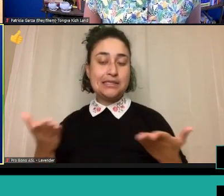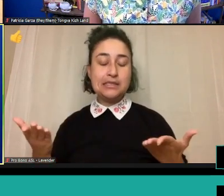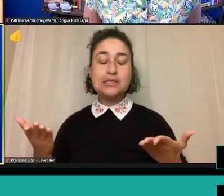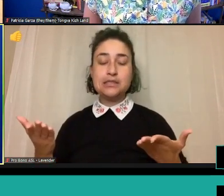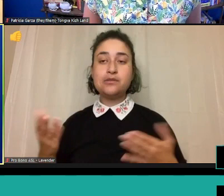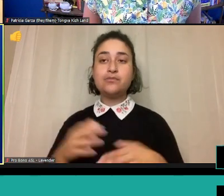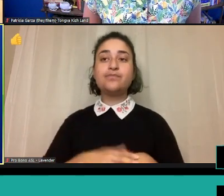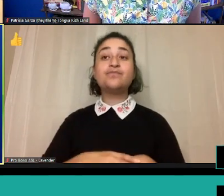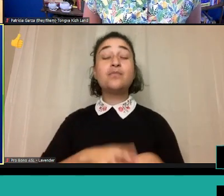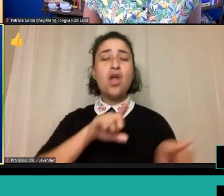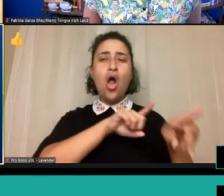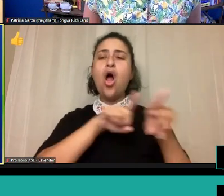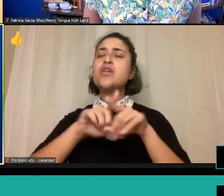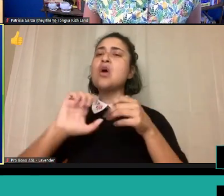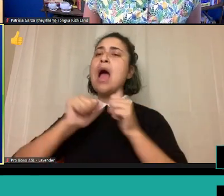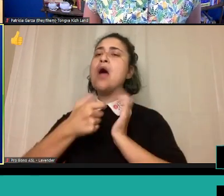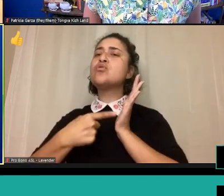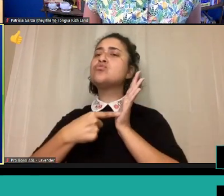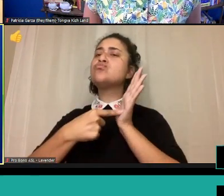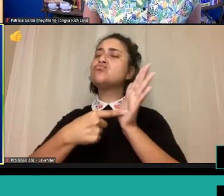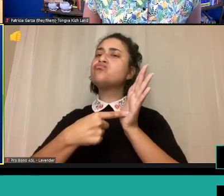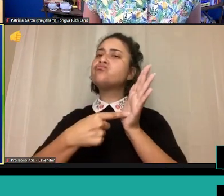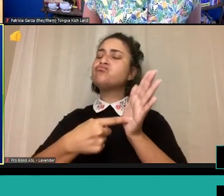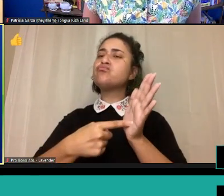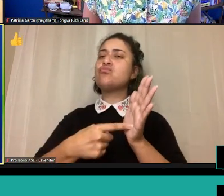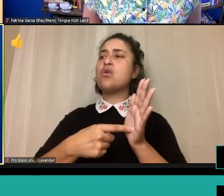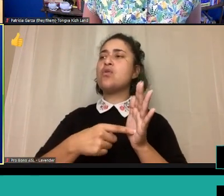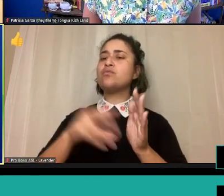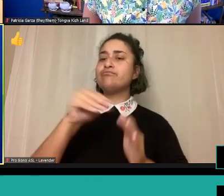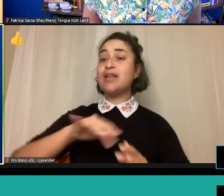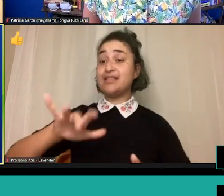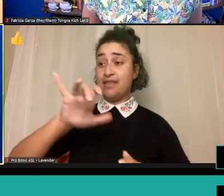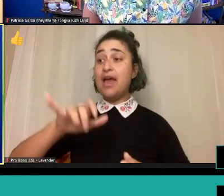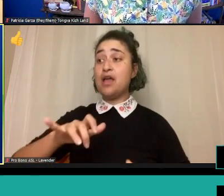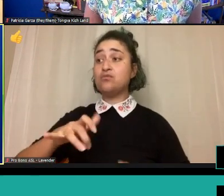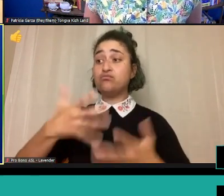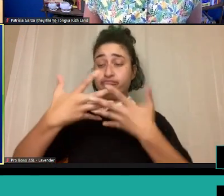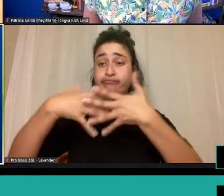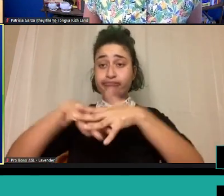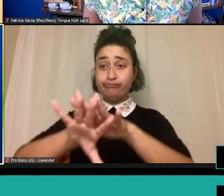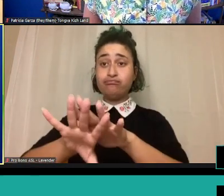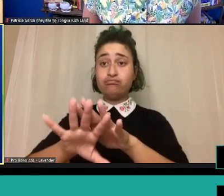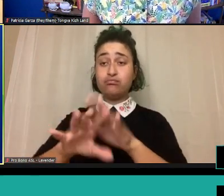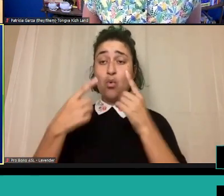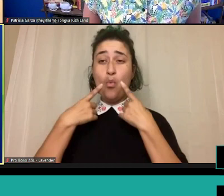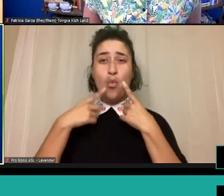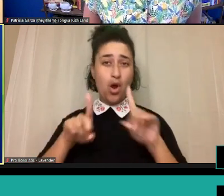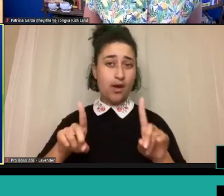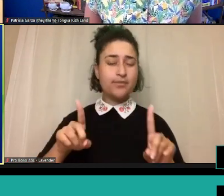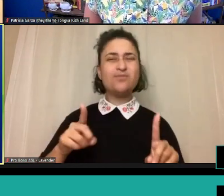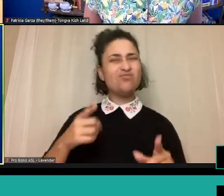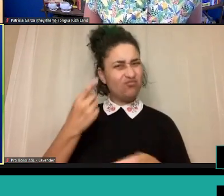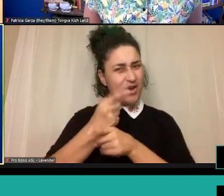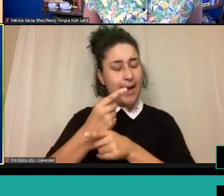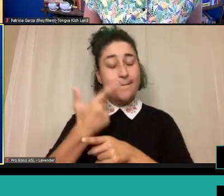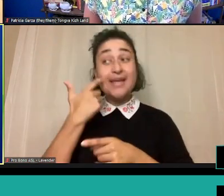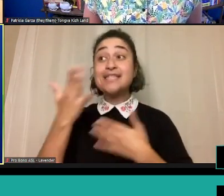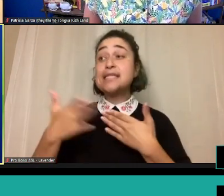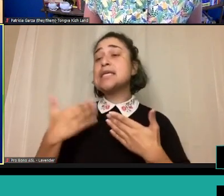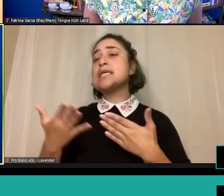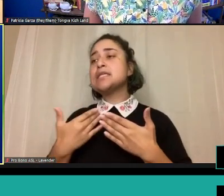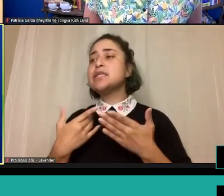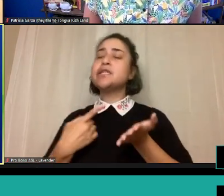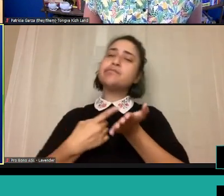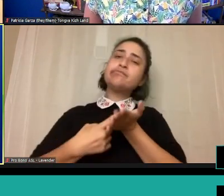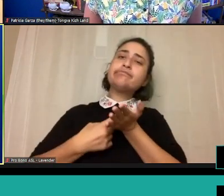And also how to show examples of spaces that do work, right? Because it's easy to talk about, okay, you know, this doesn't